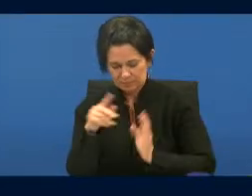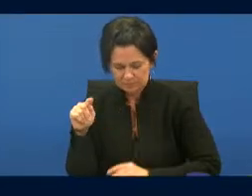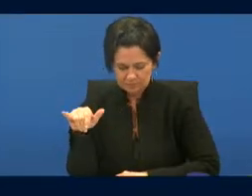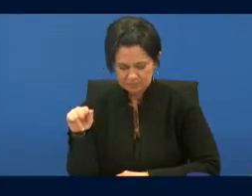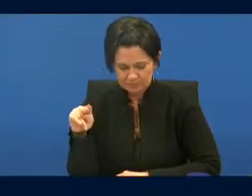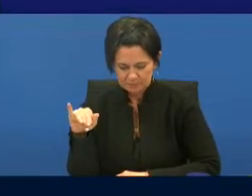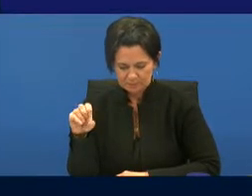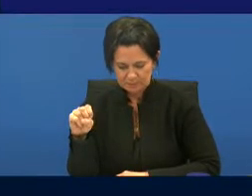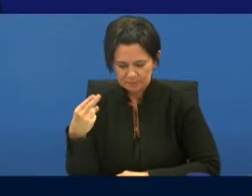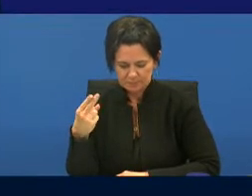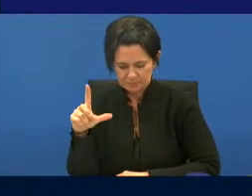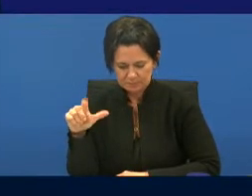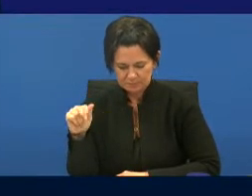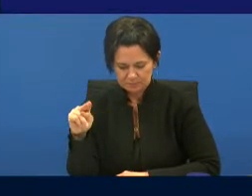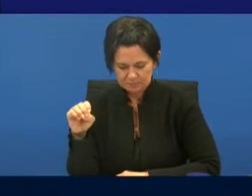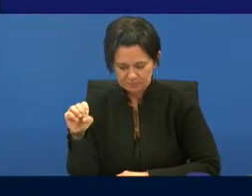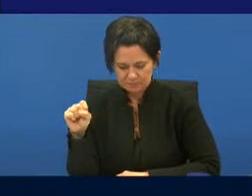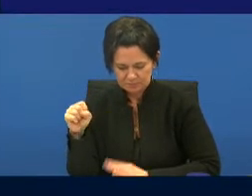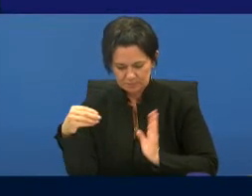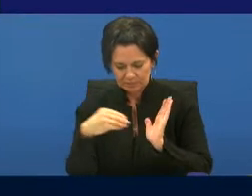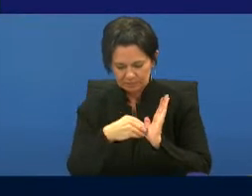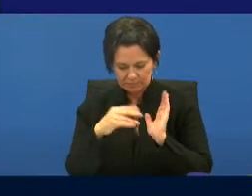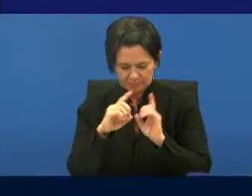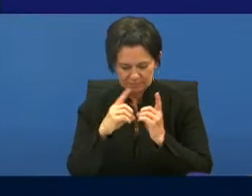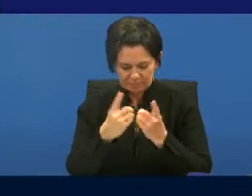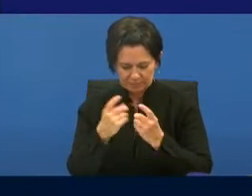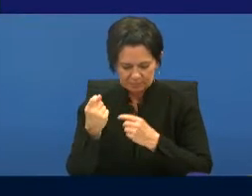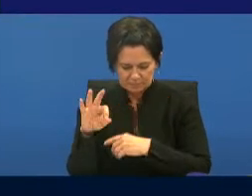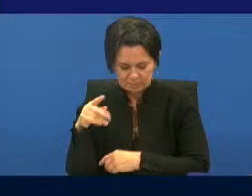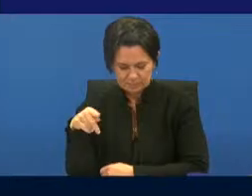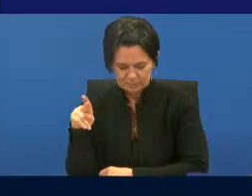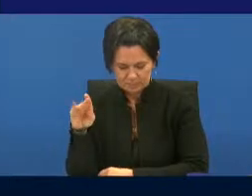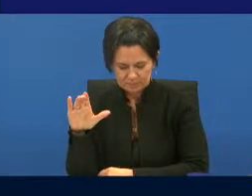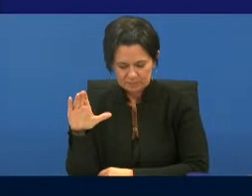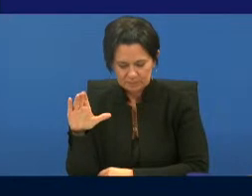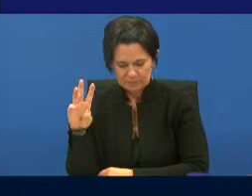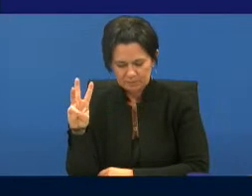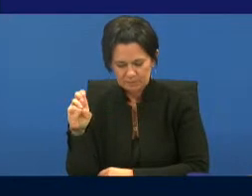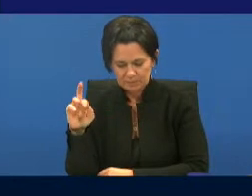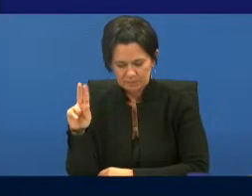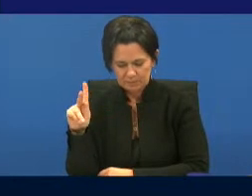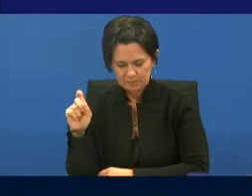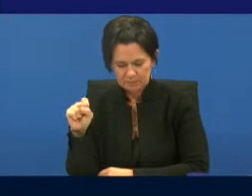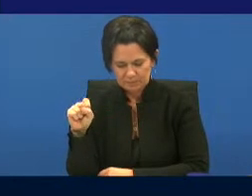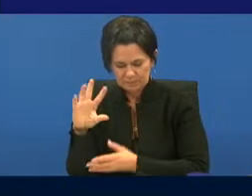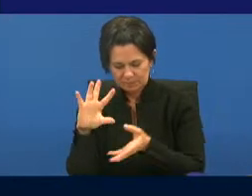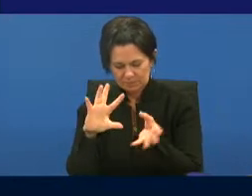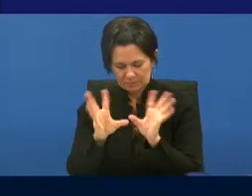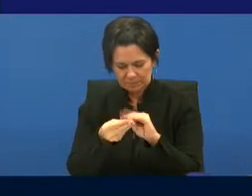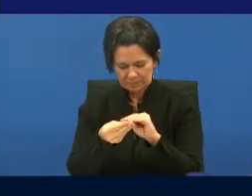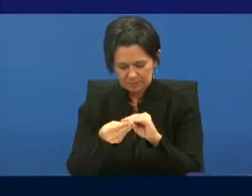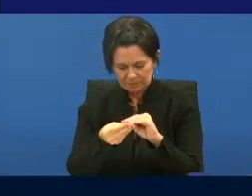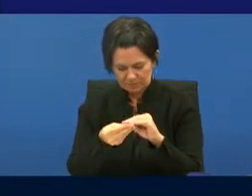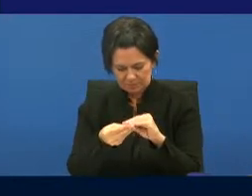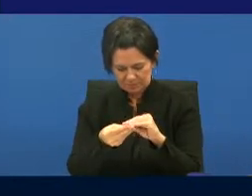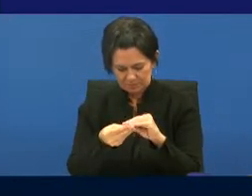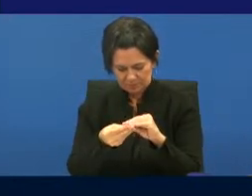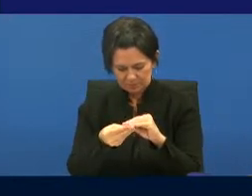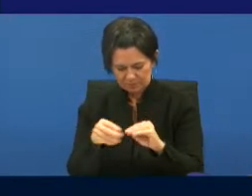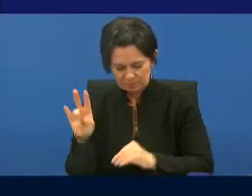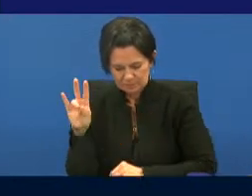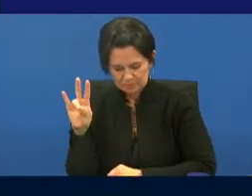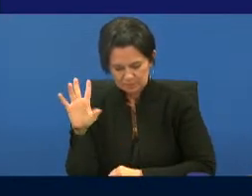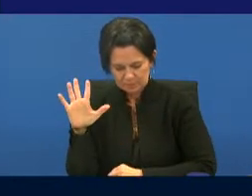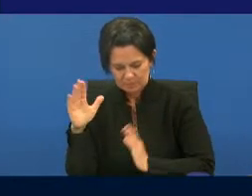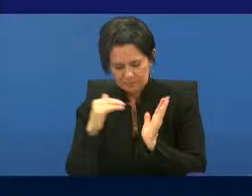Lanes versus Department of Public Works et al. In an amount of $75,000 plus court costs in the amount of $106.50